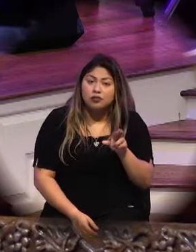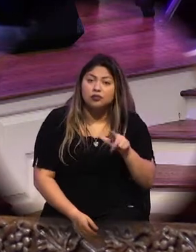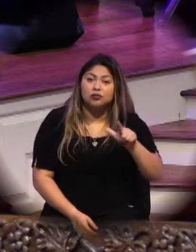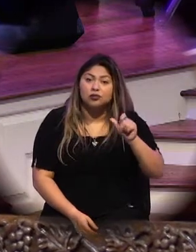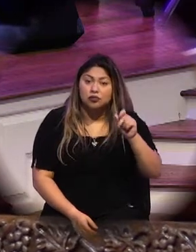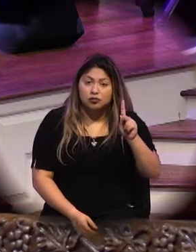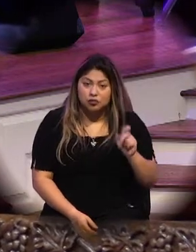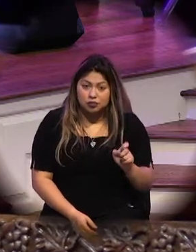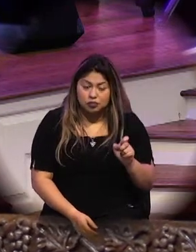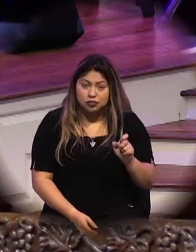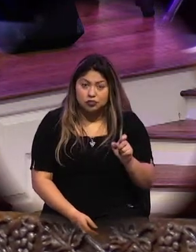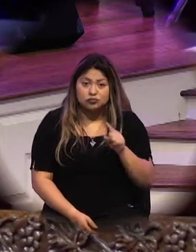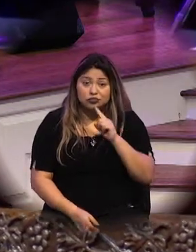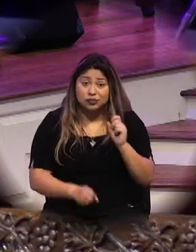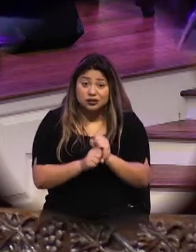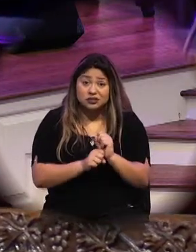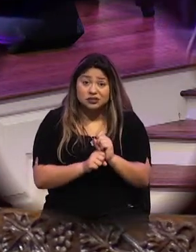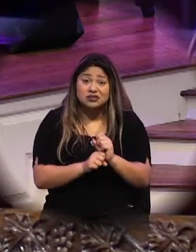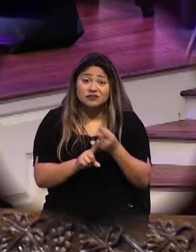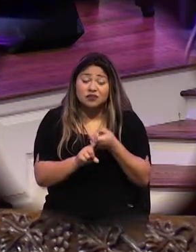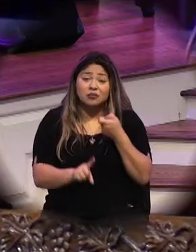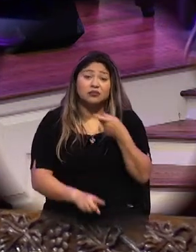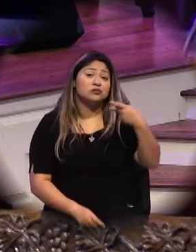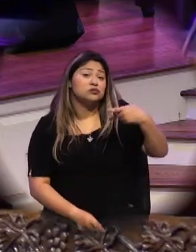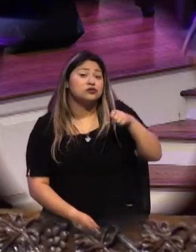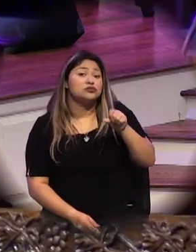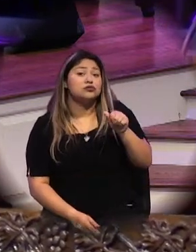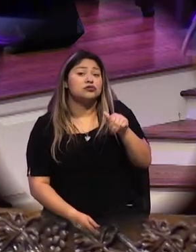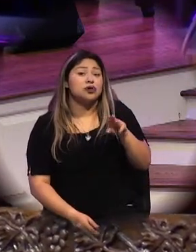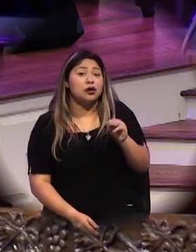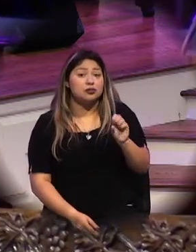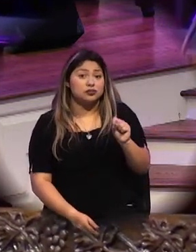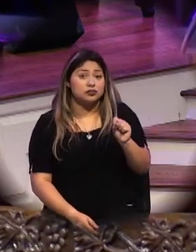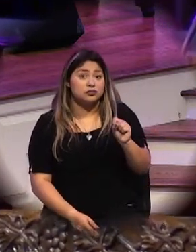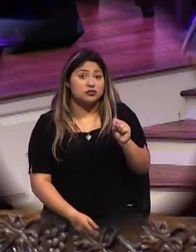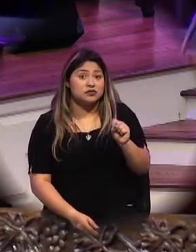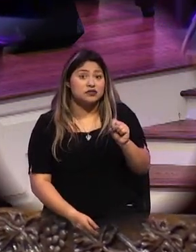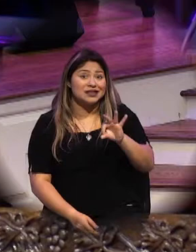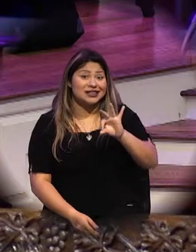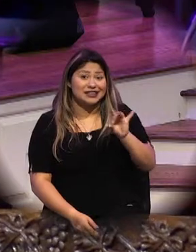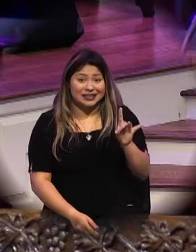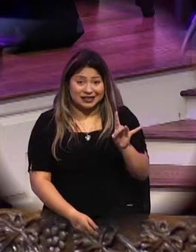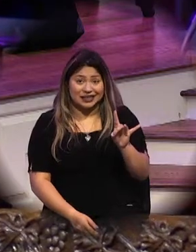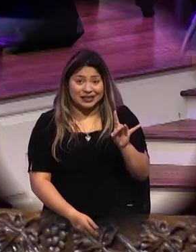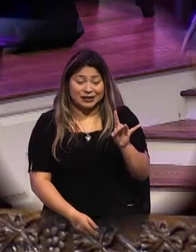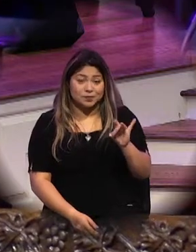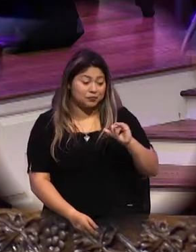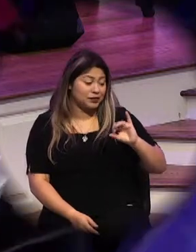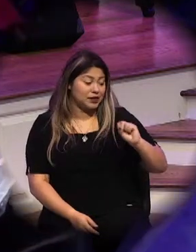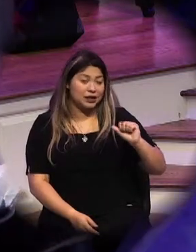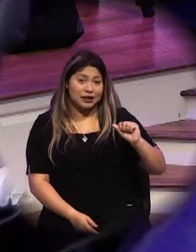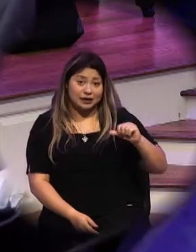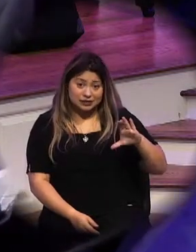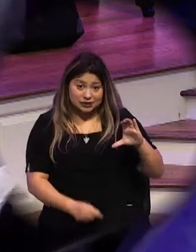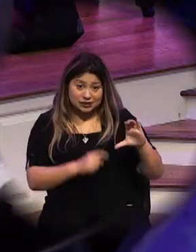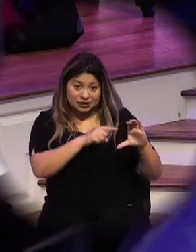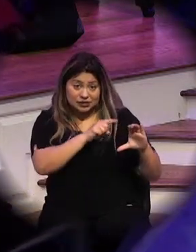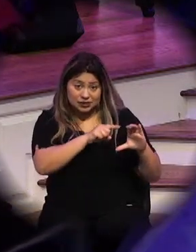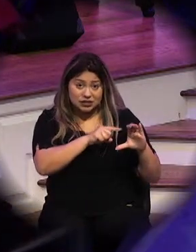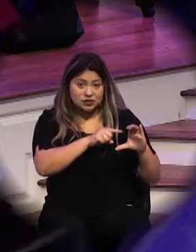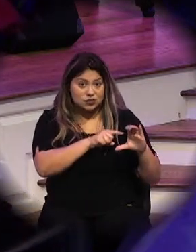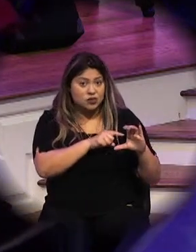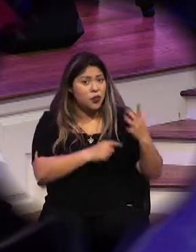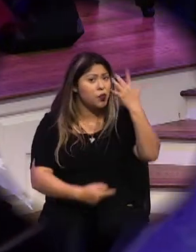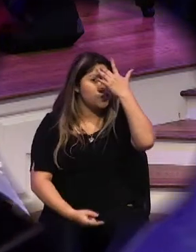written hundreds of years before the birth of Jesus. Isaac Watts was a precocious little boy. He was really, in many ways,